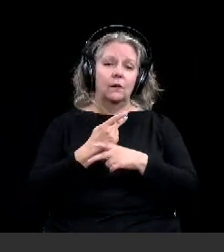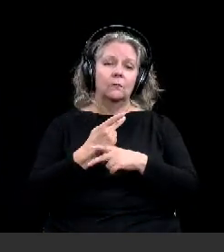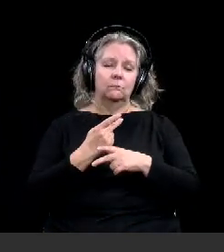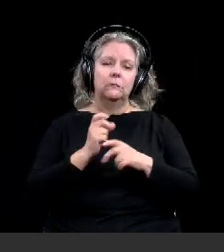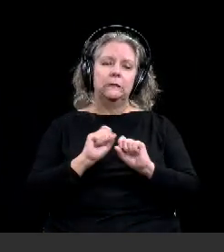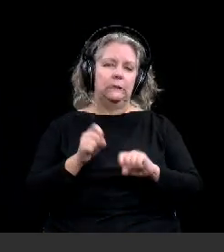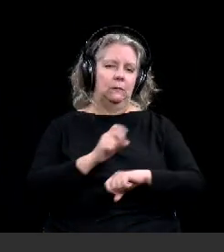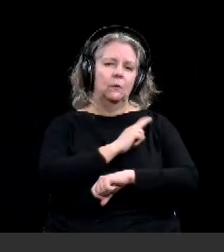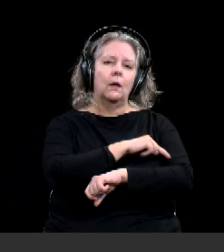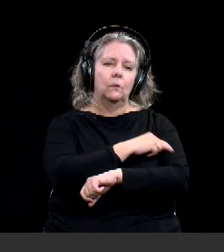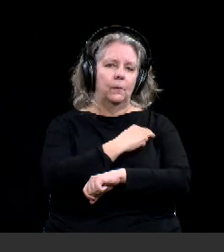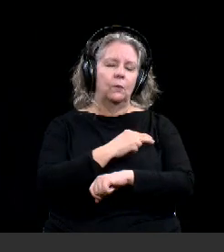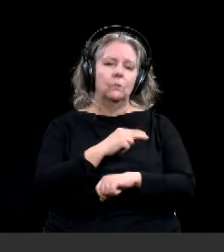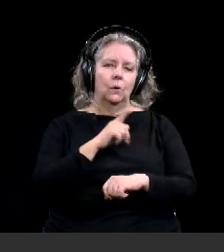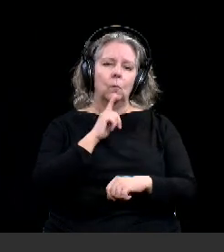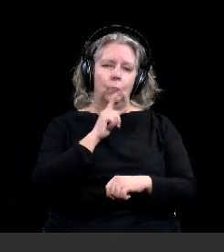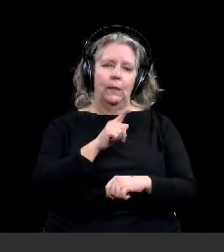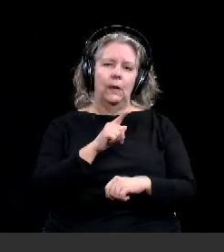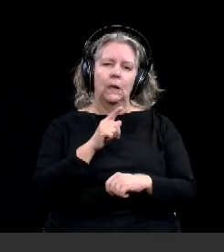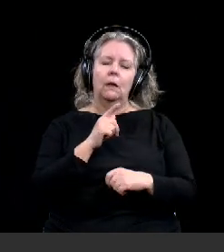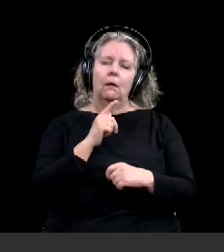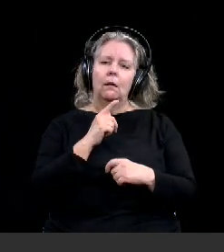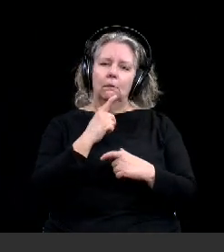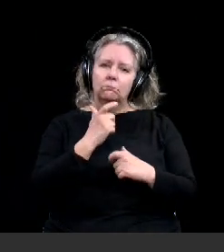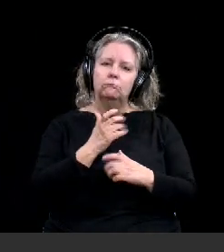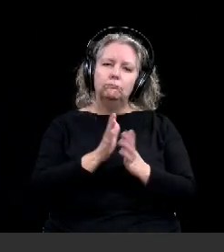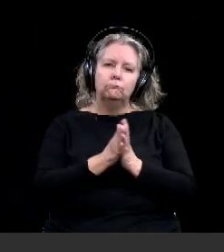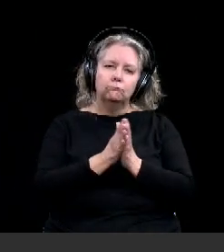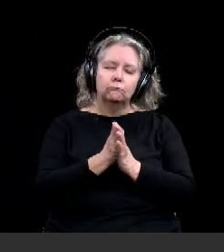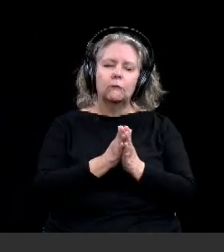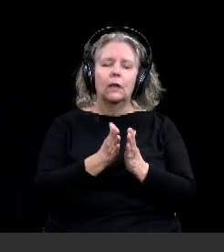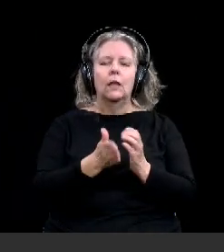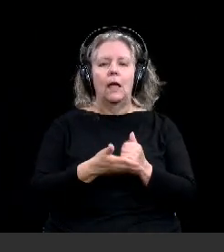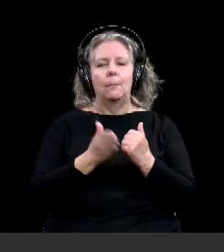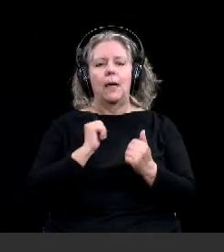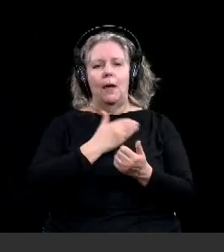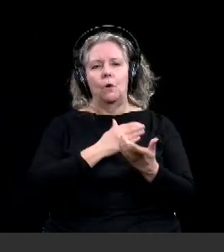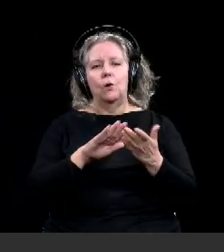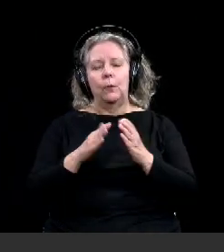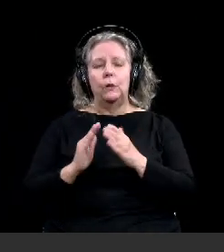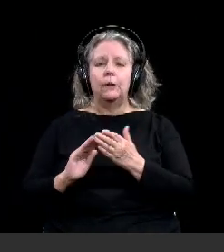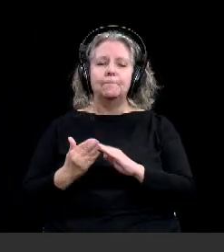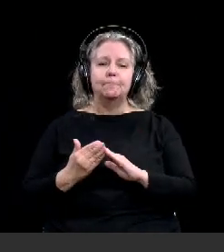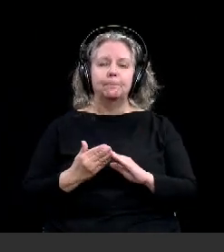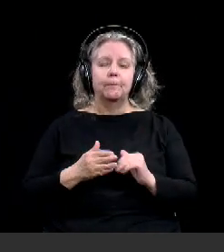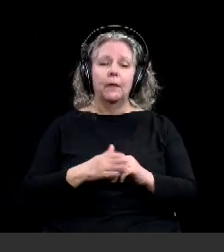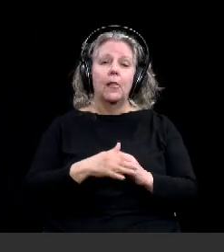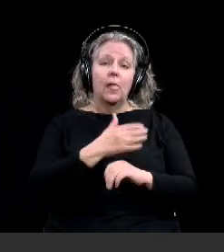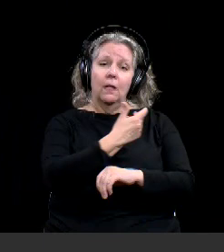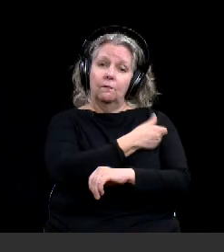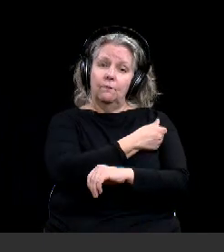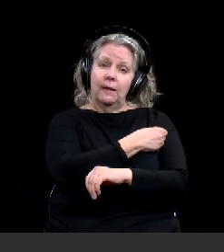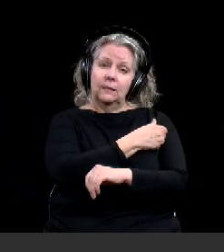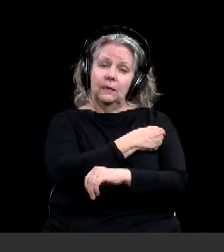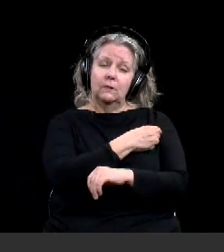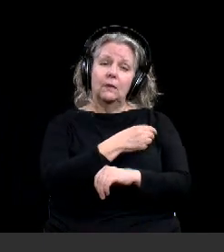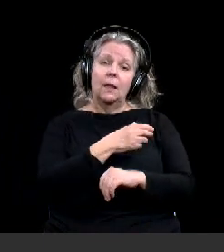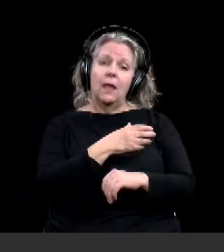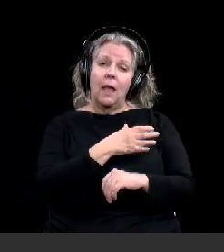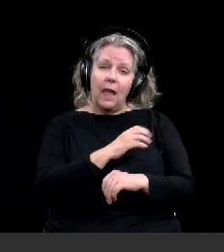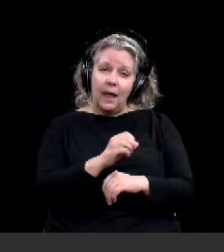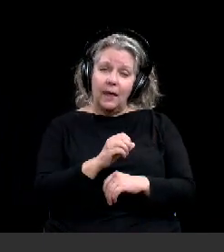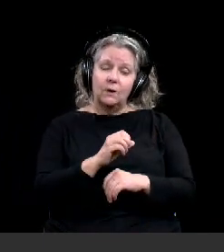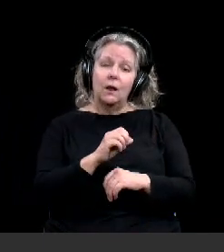Communications regarding vaccines and COVID in general are and will continue to be challenging, but we're making a good progress in